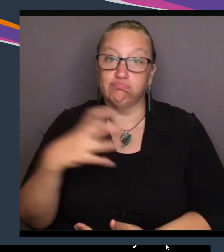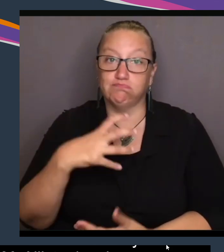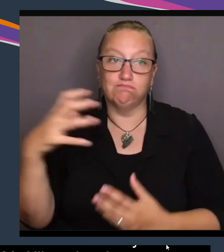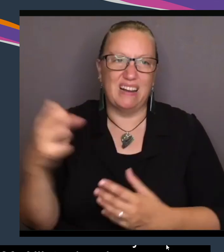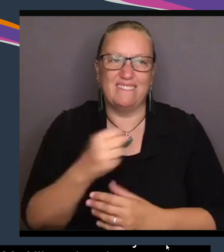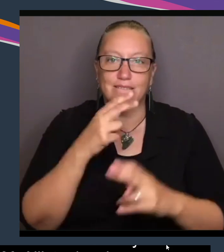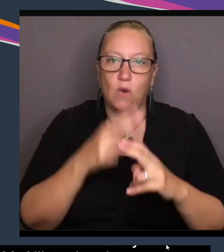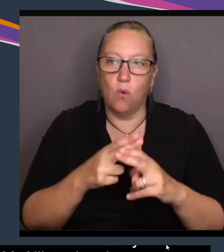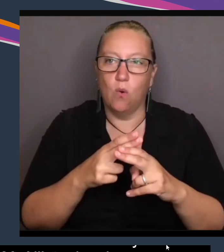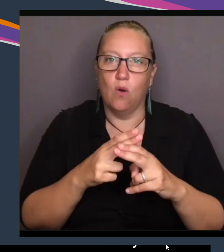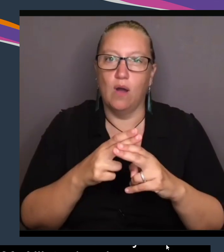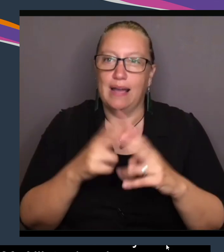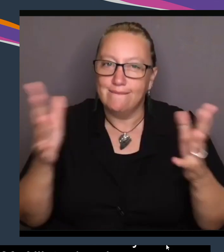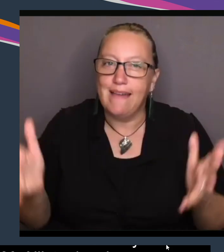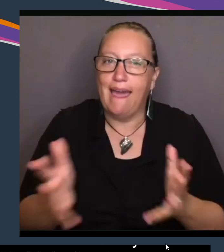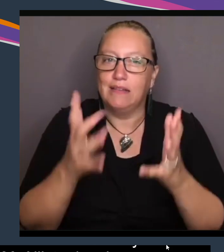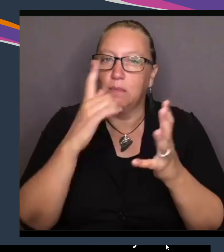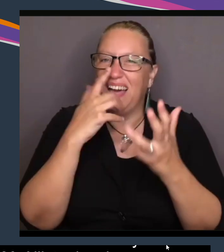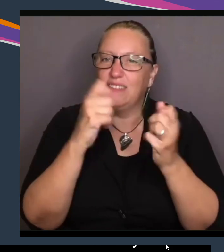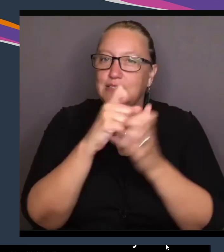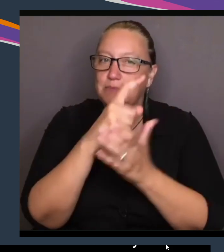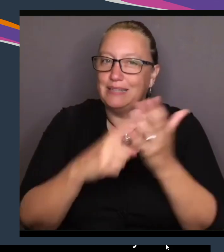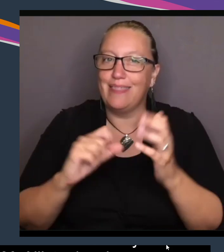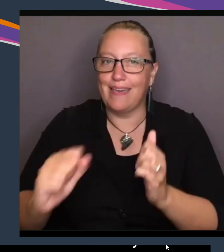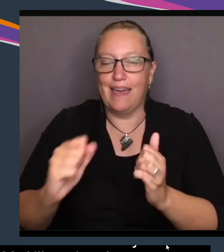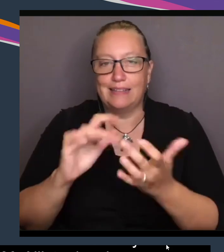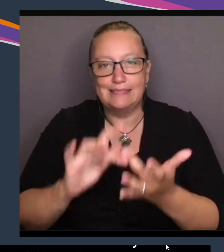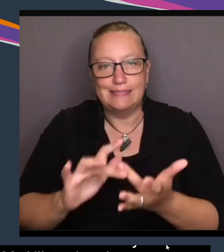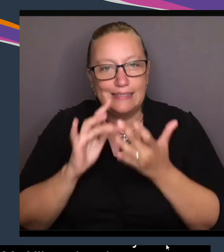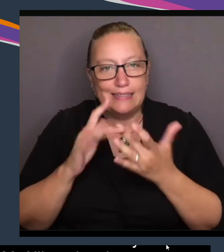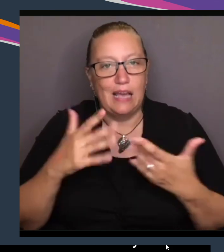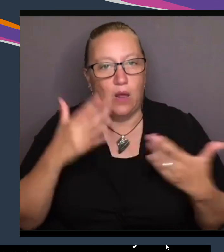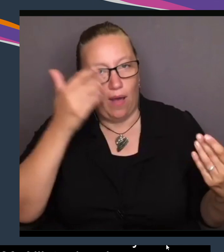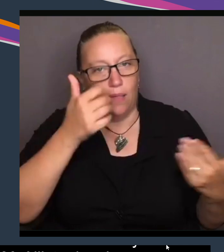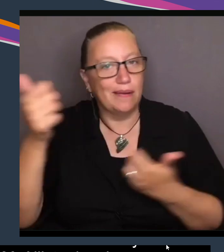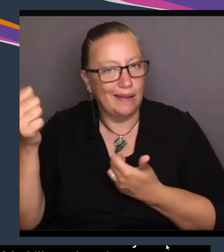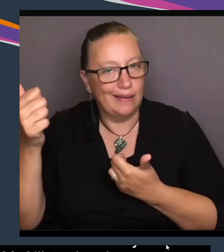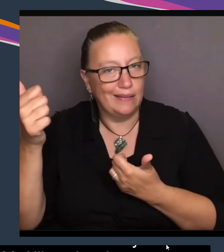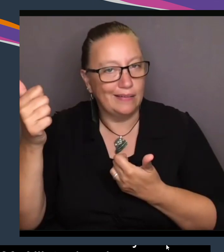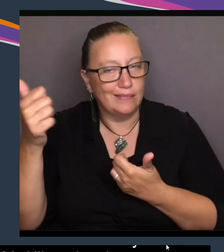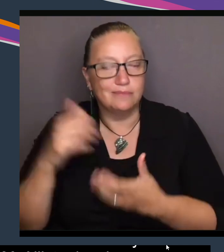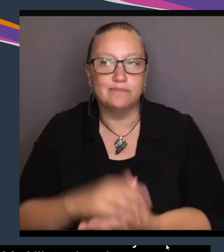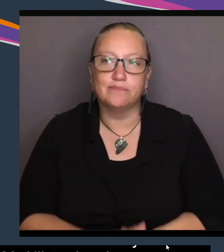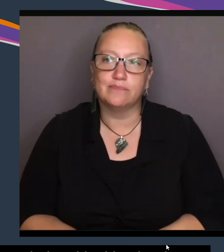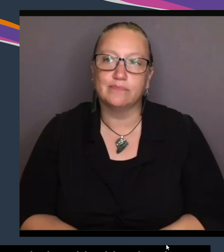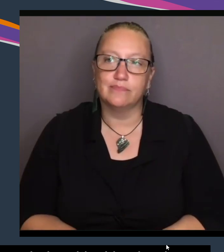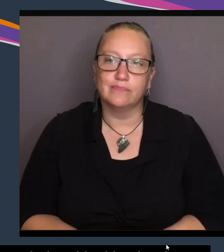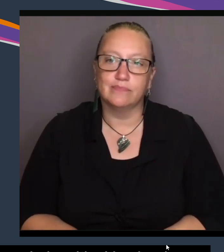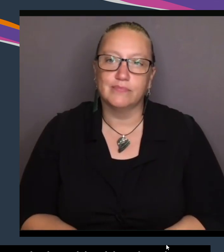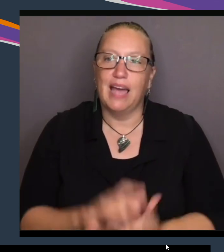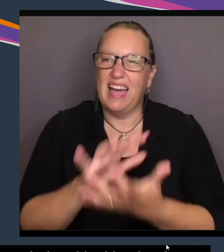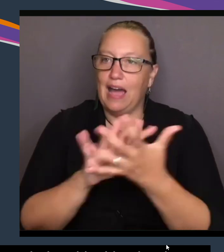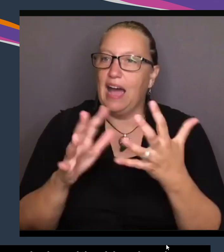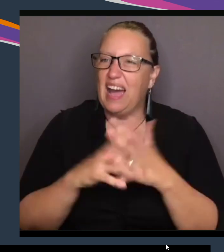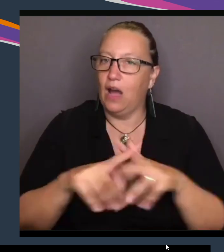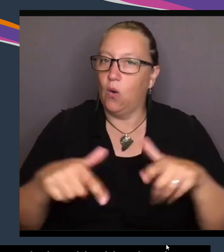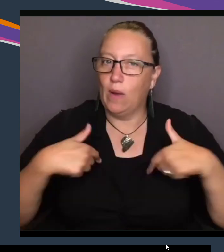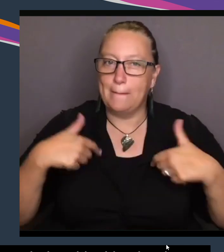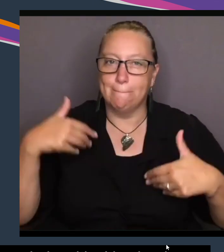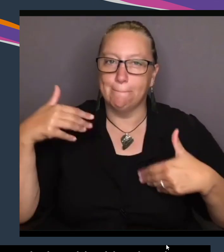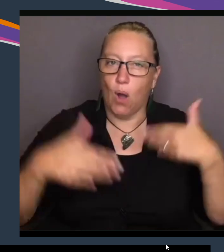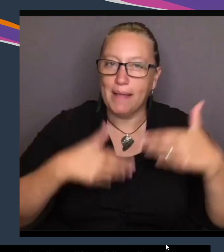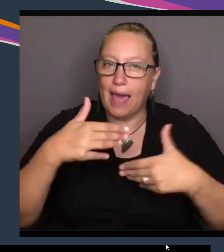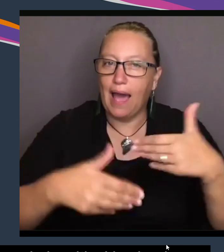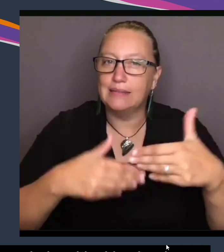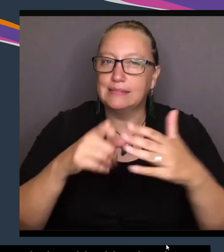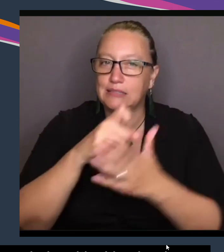dignity and wellbeing of people with disability. We know that in order to mobilise disability research into policy